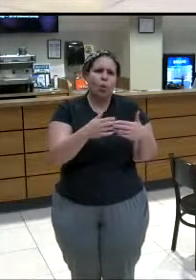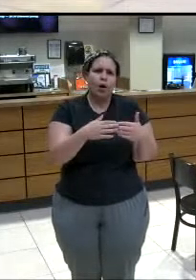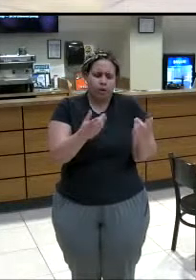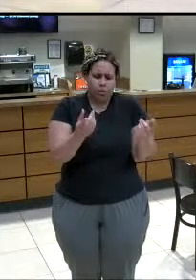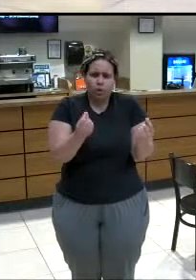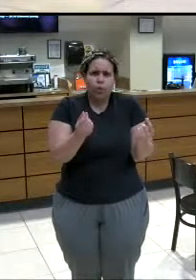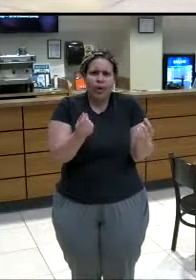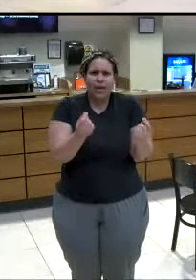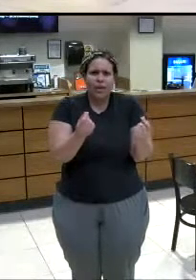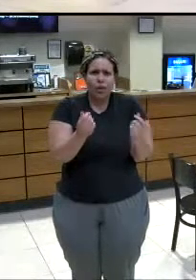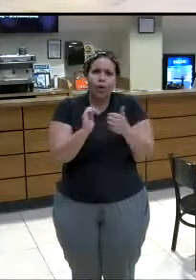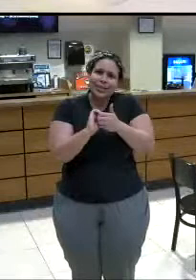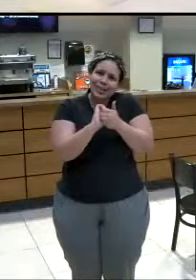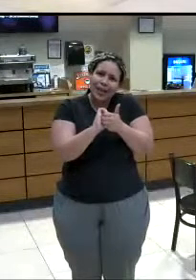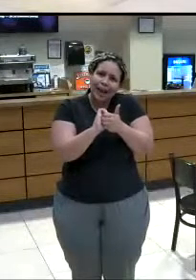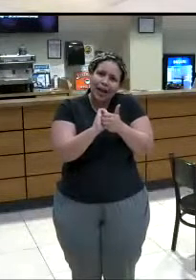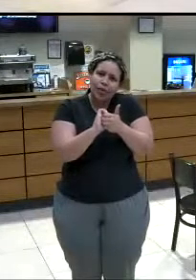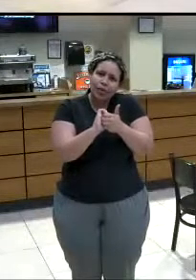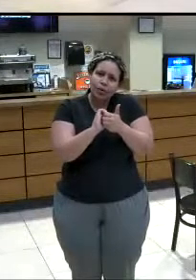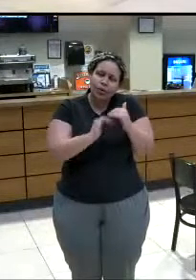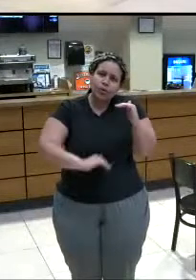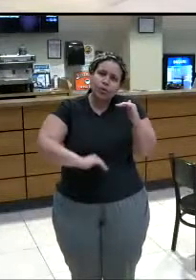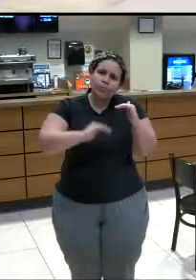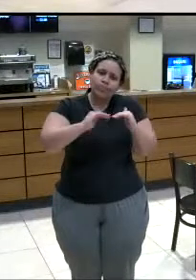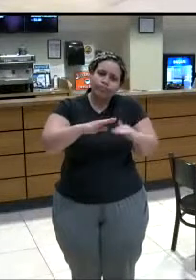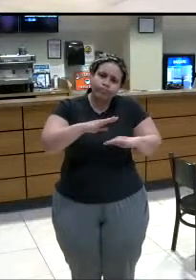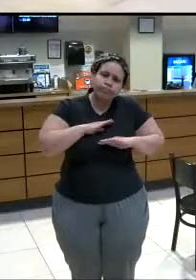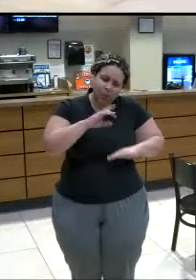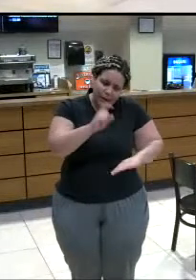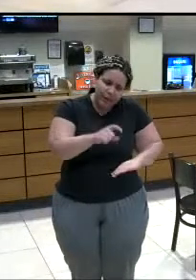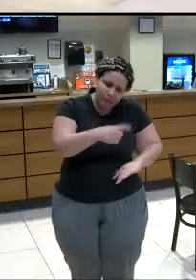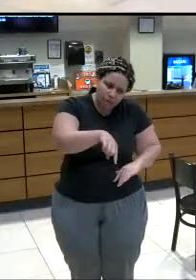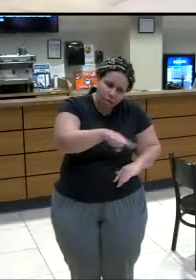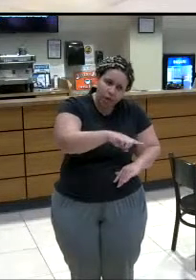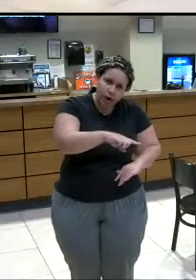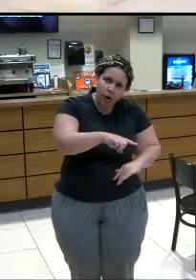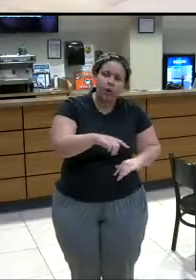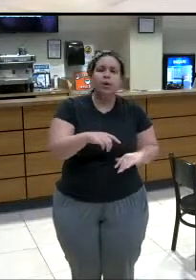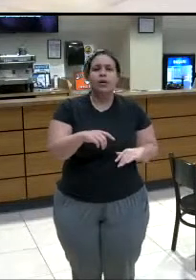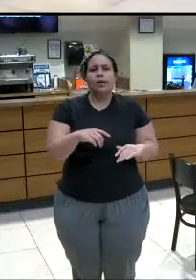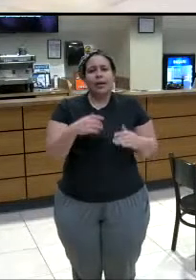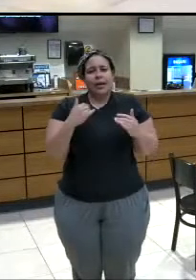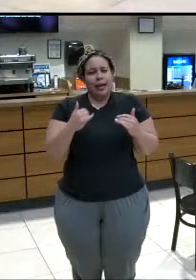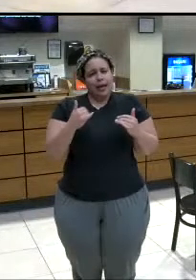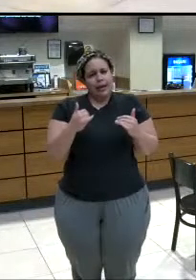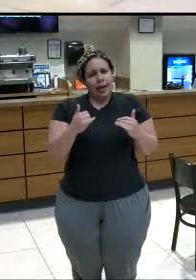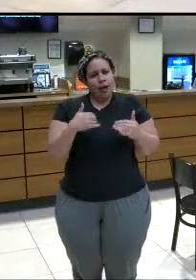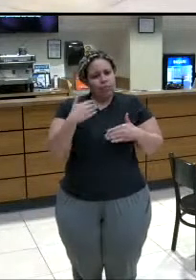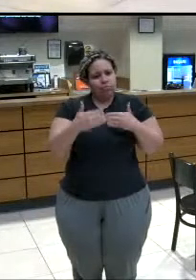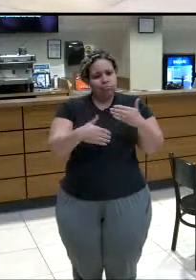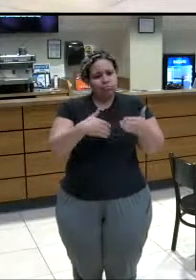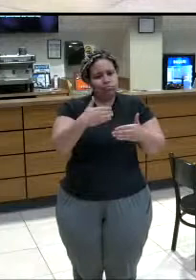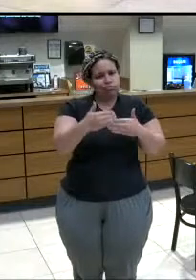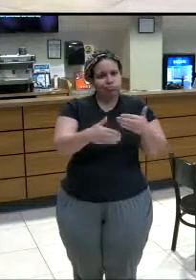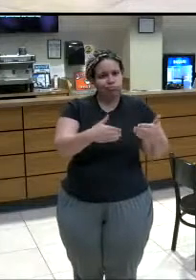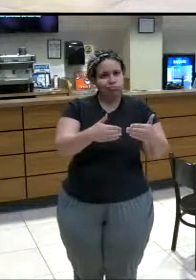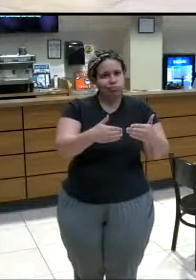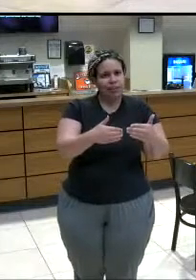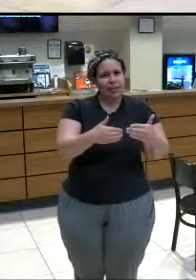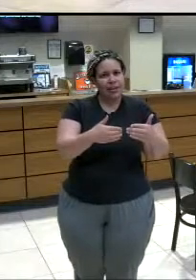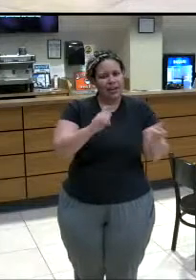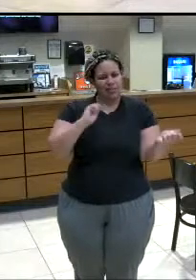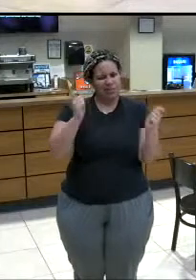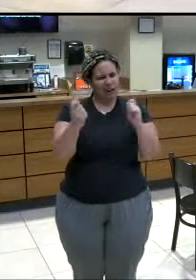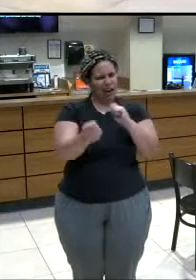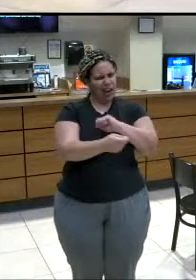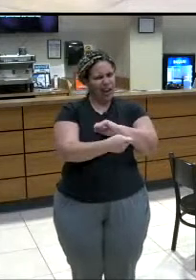doing collectively to meet the needs? And just as time has gone, we've really moved away from those practices that made